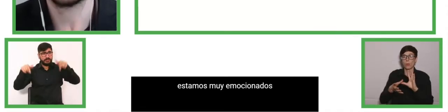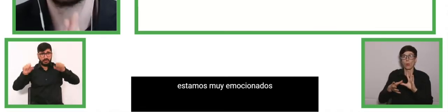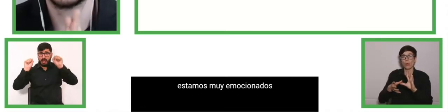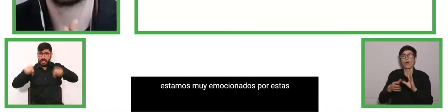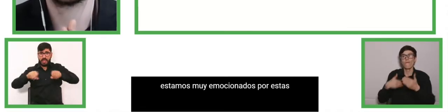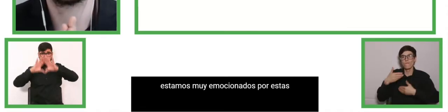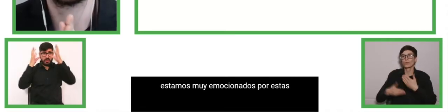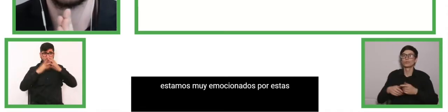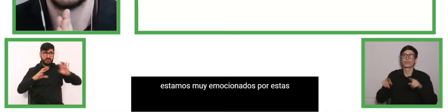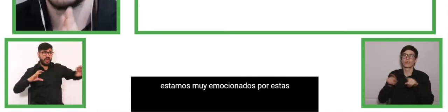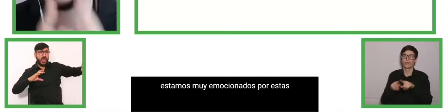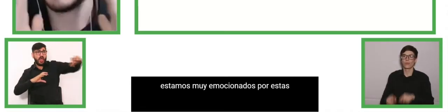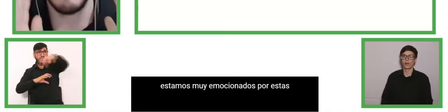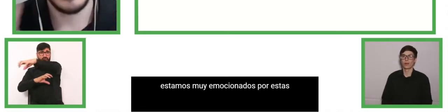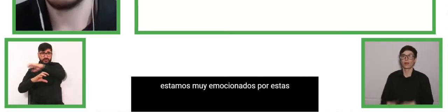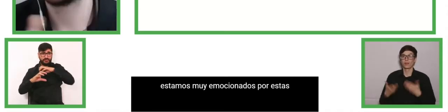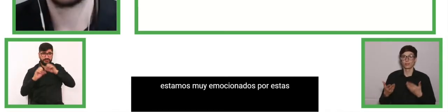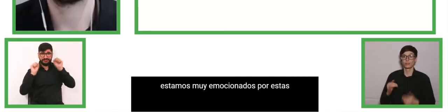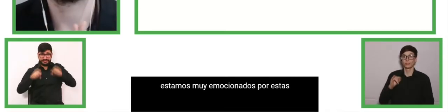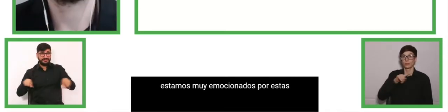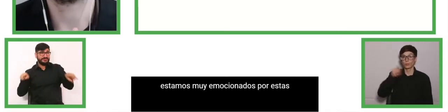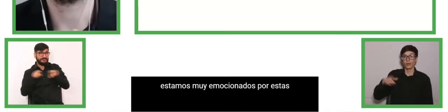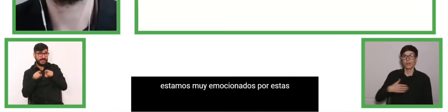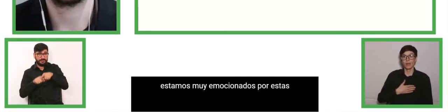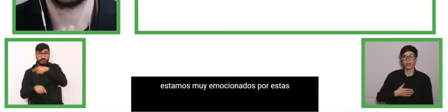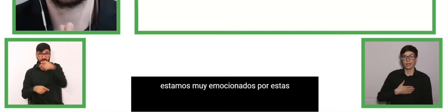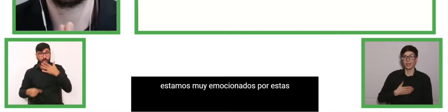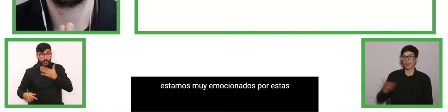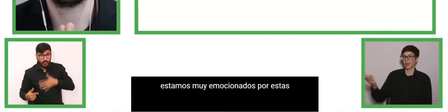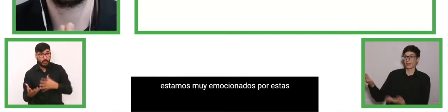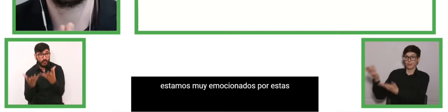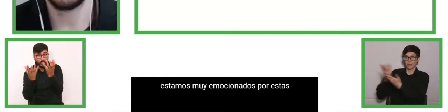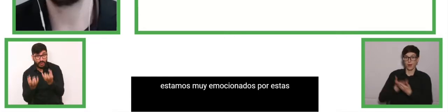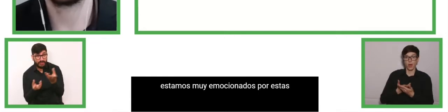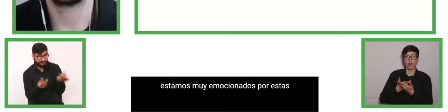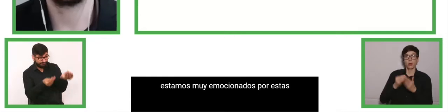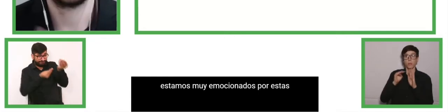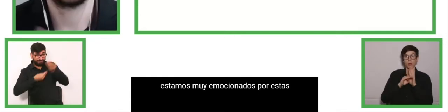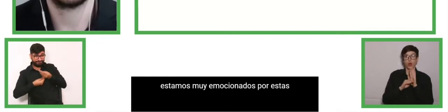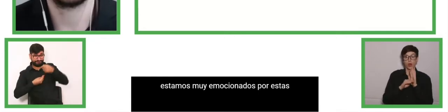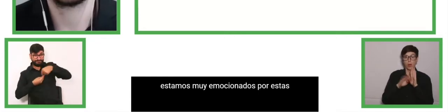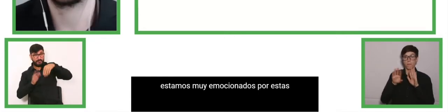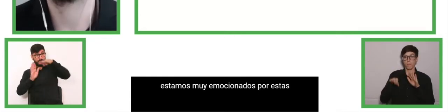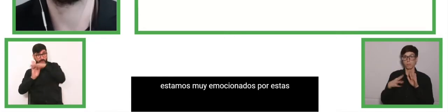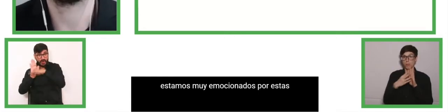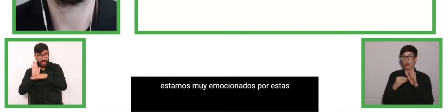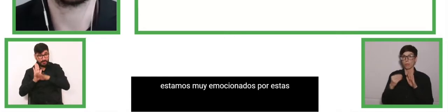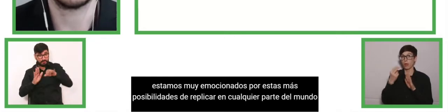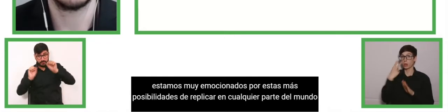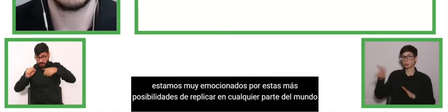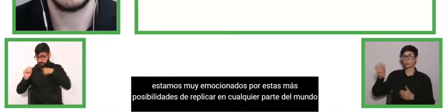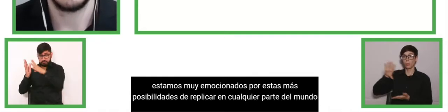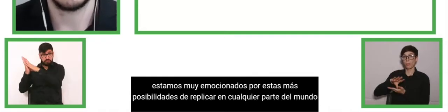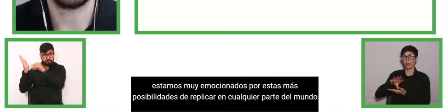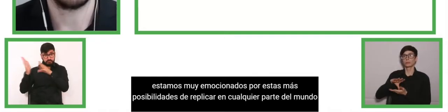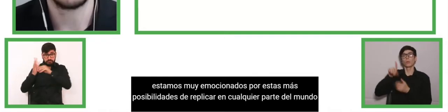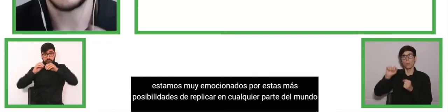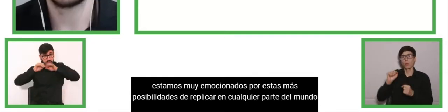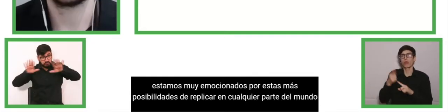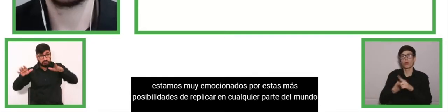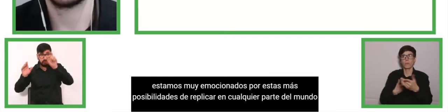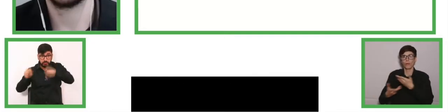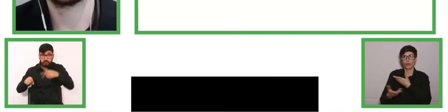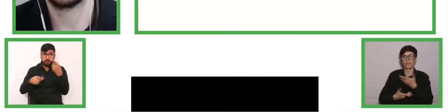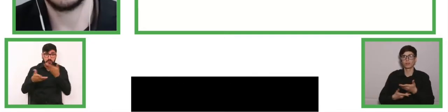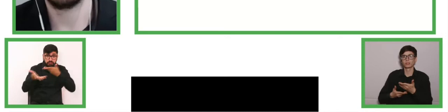your environment, we want to talk to you. Hopefully you take us up on the offer. Last but